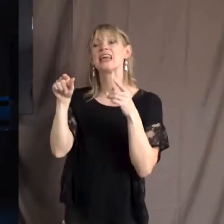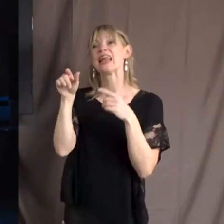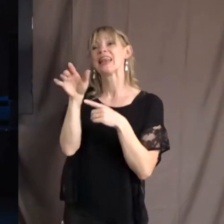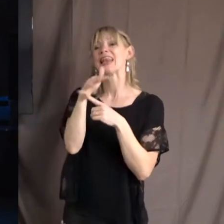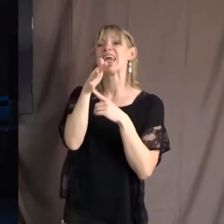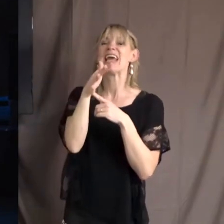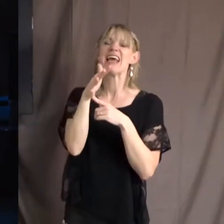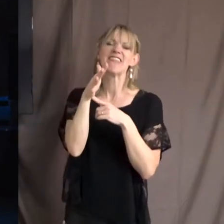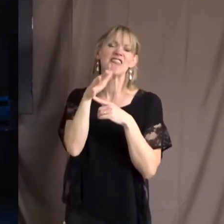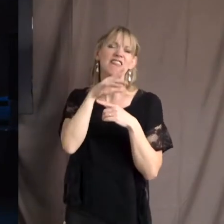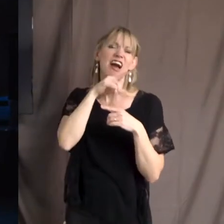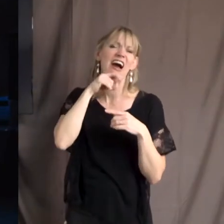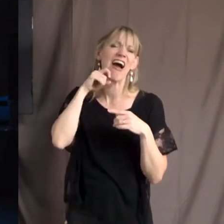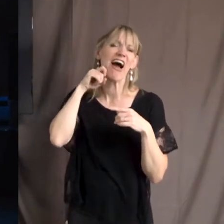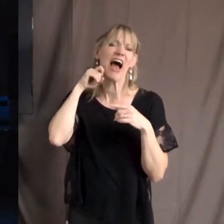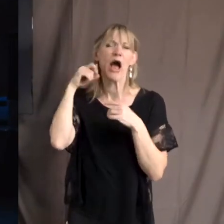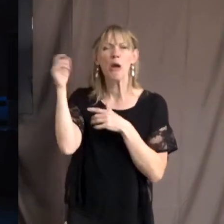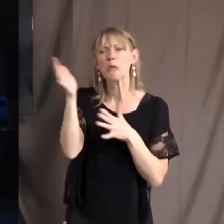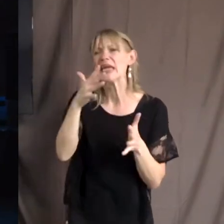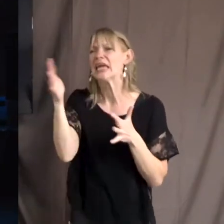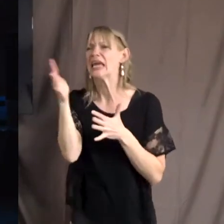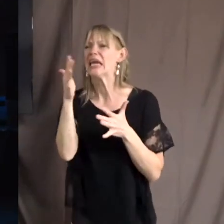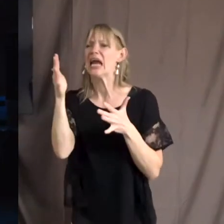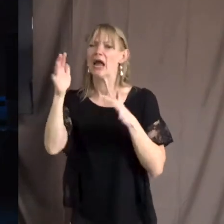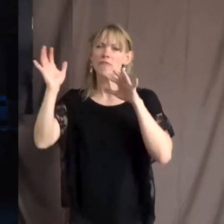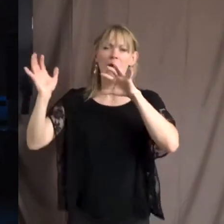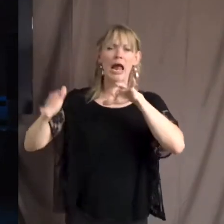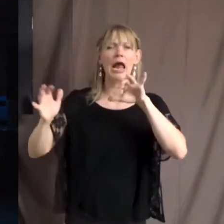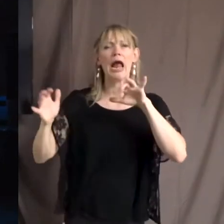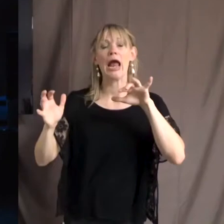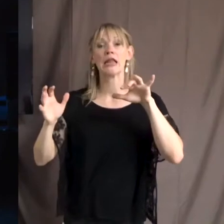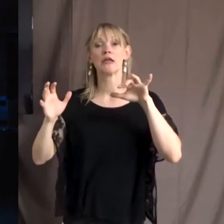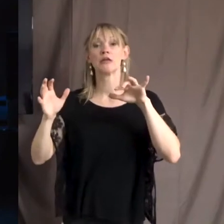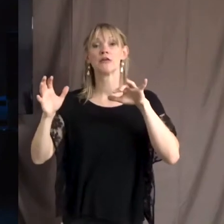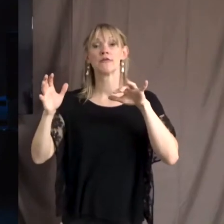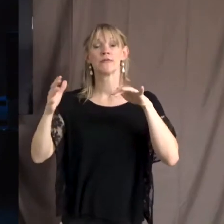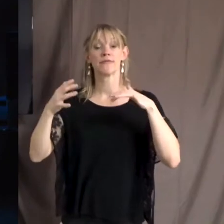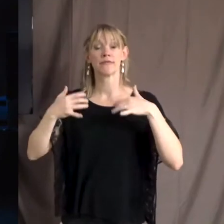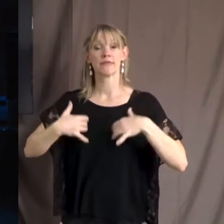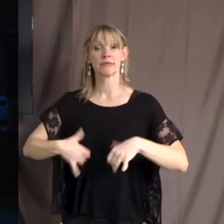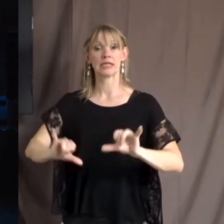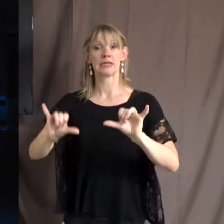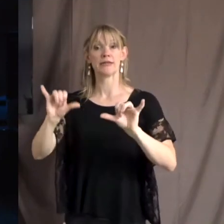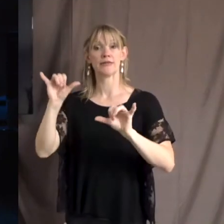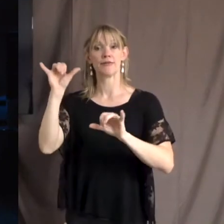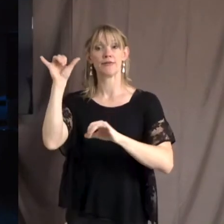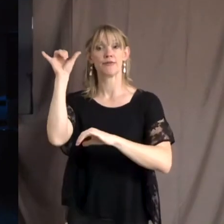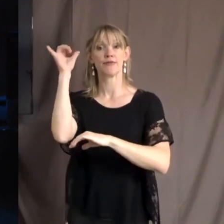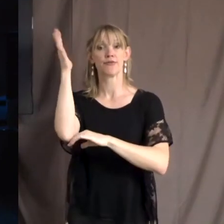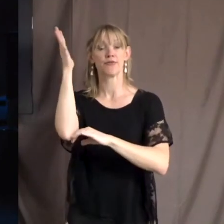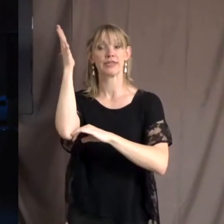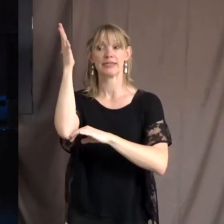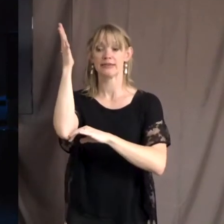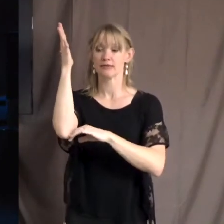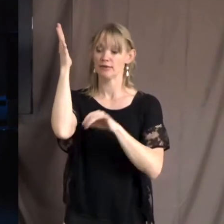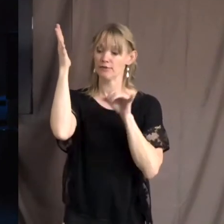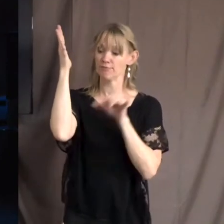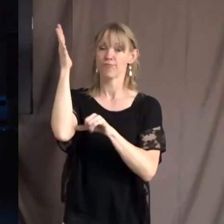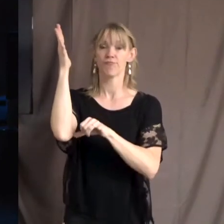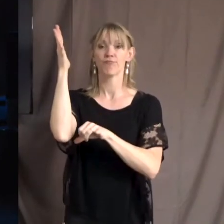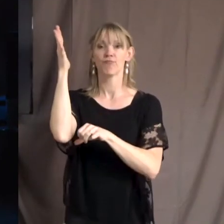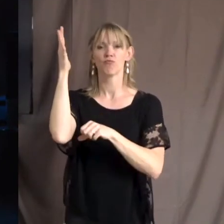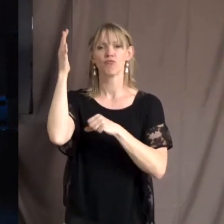in the wind and the storms come, and all the while that tree is just anchored in the water, in